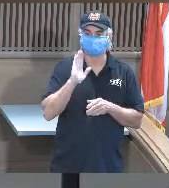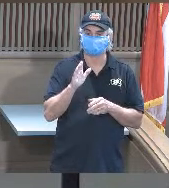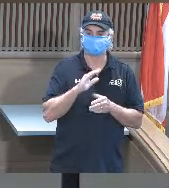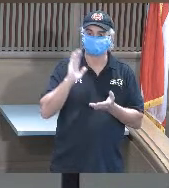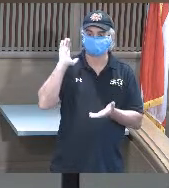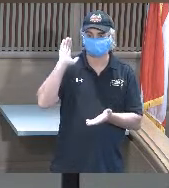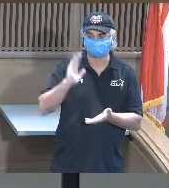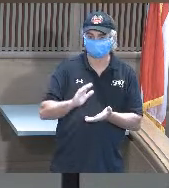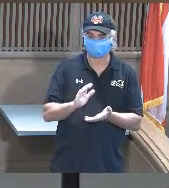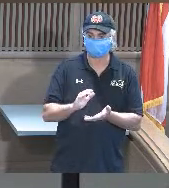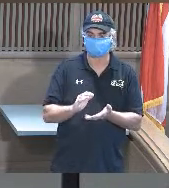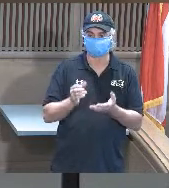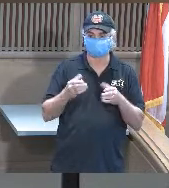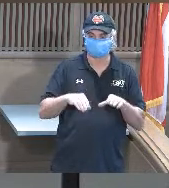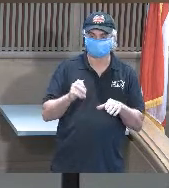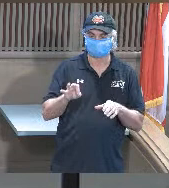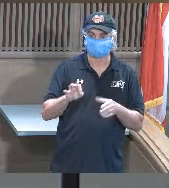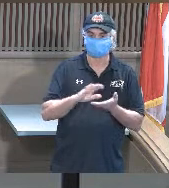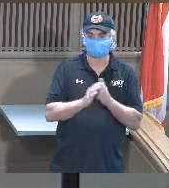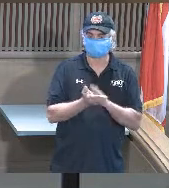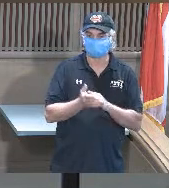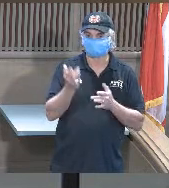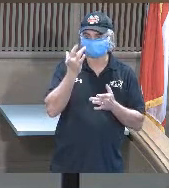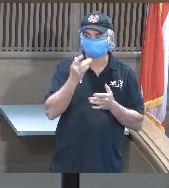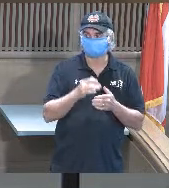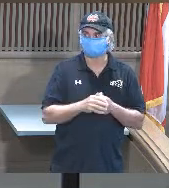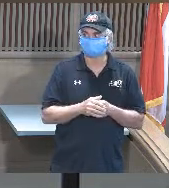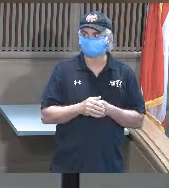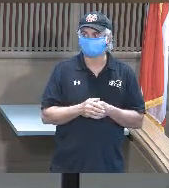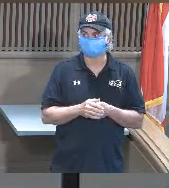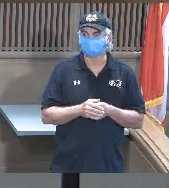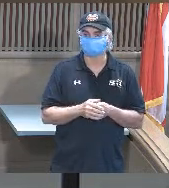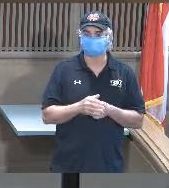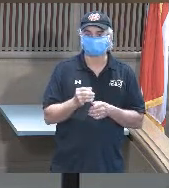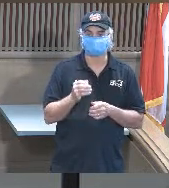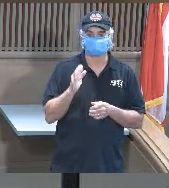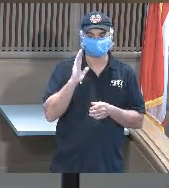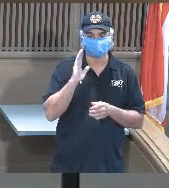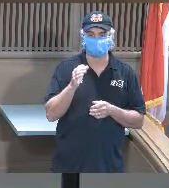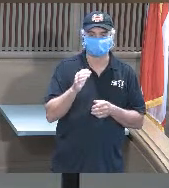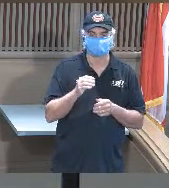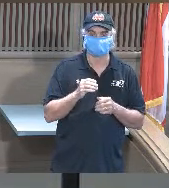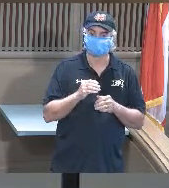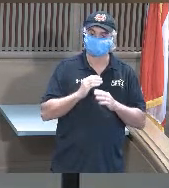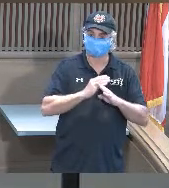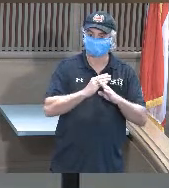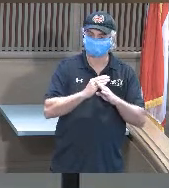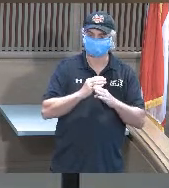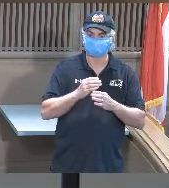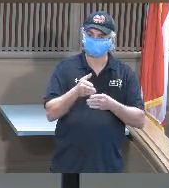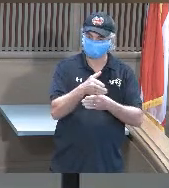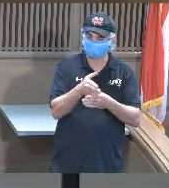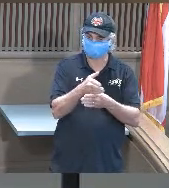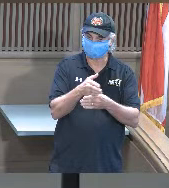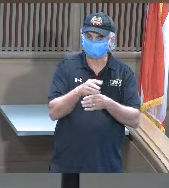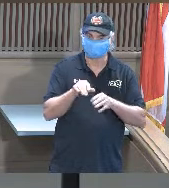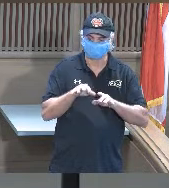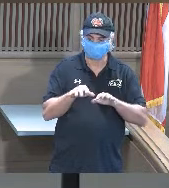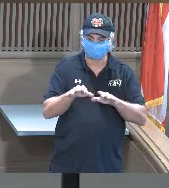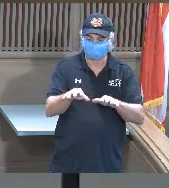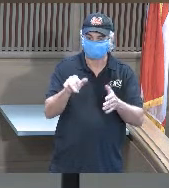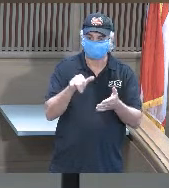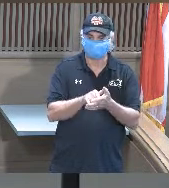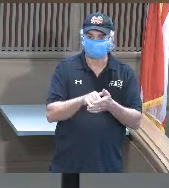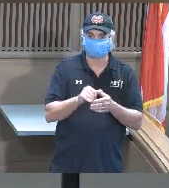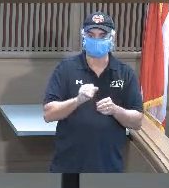a new COVID infection. If we have COVID, it'll reduce the chance that we would spread it to someone else. When we can't social distance, we